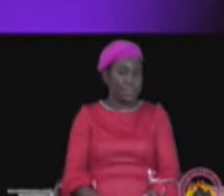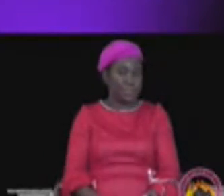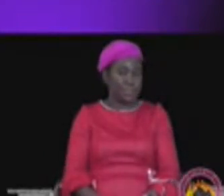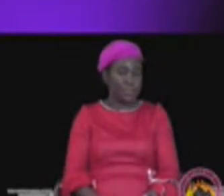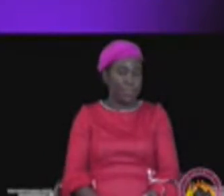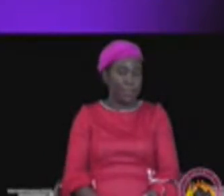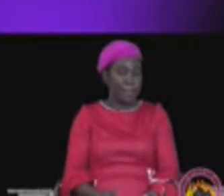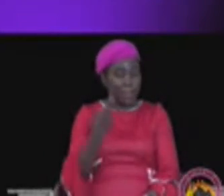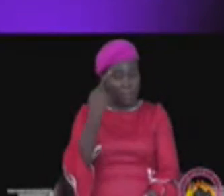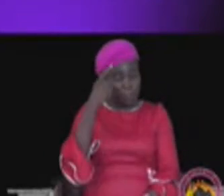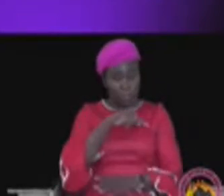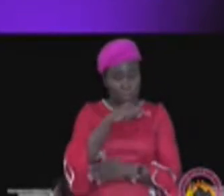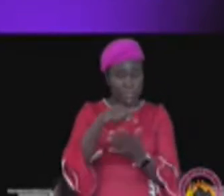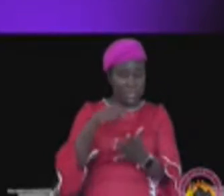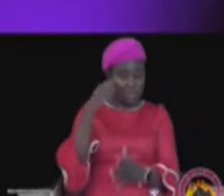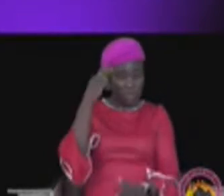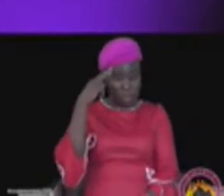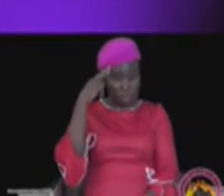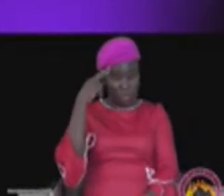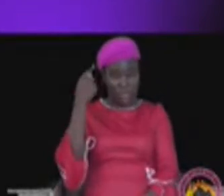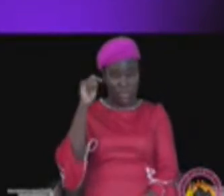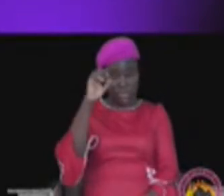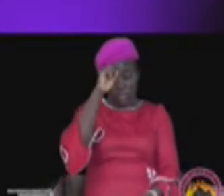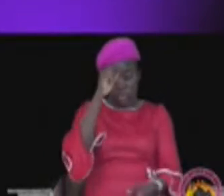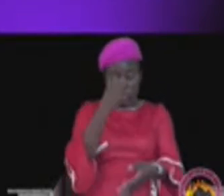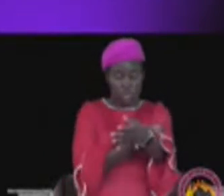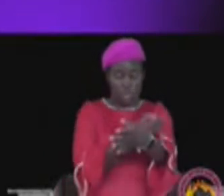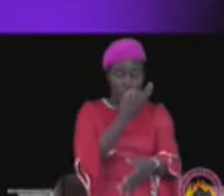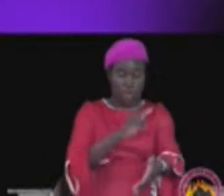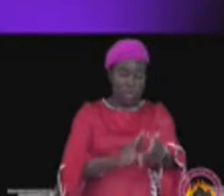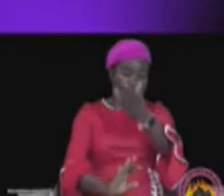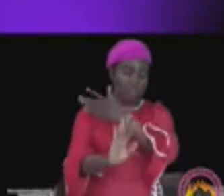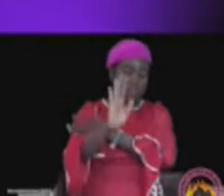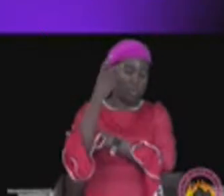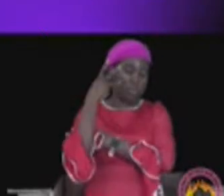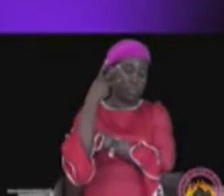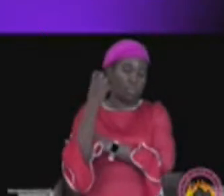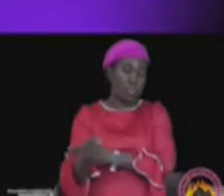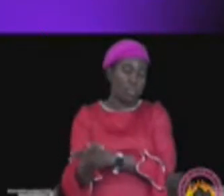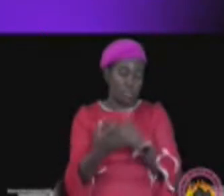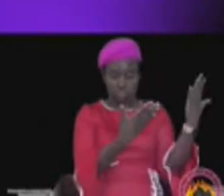beginning. For this purpose, the Son of God was manifested,